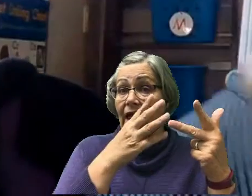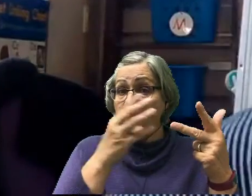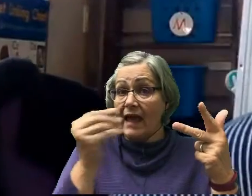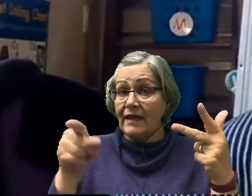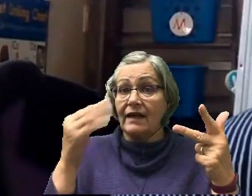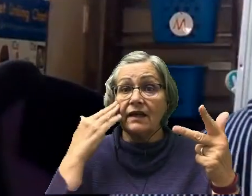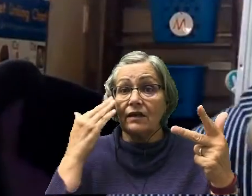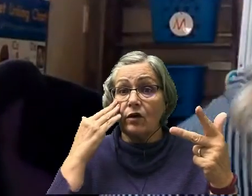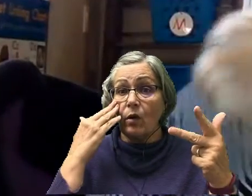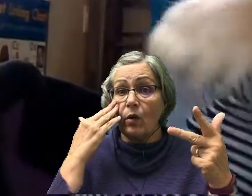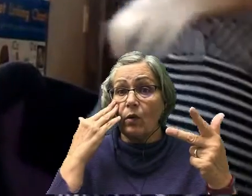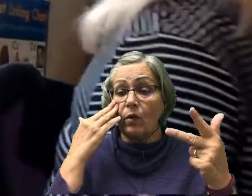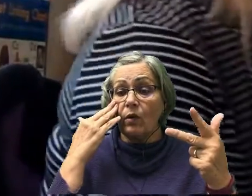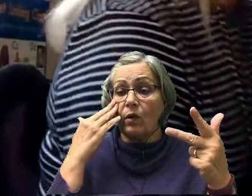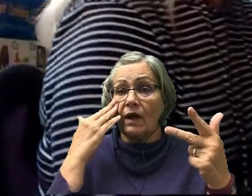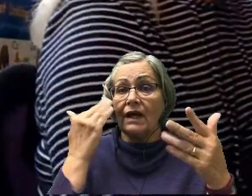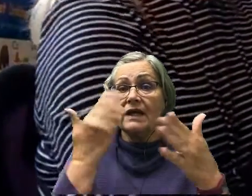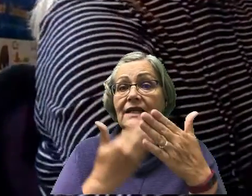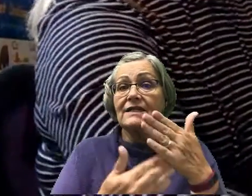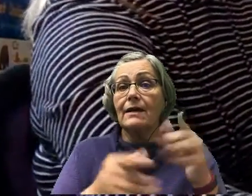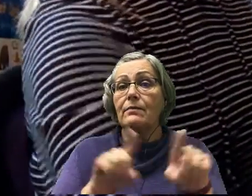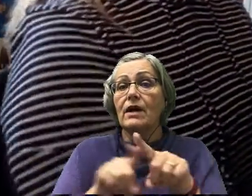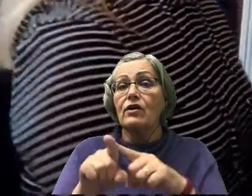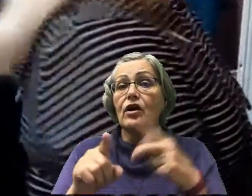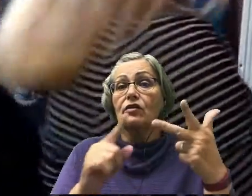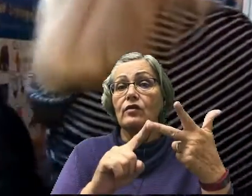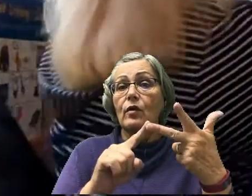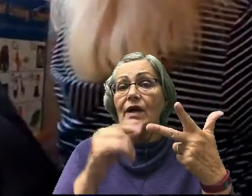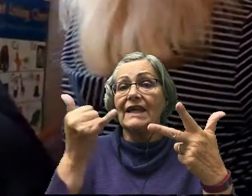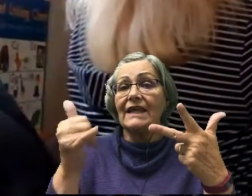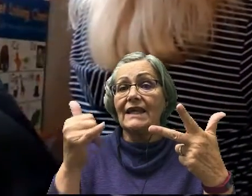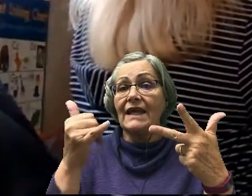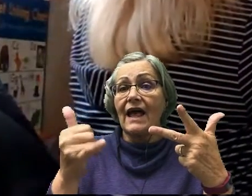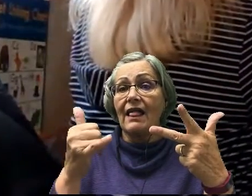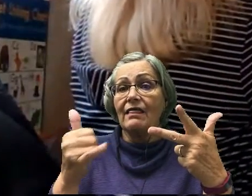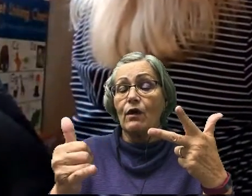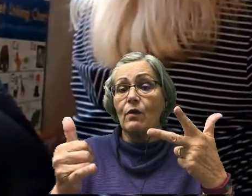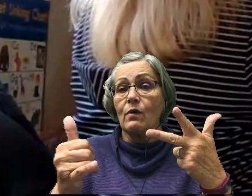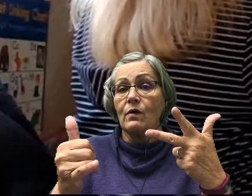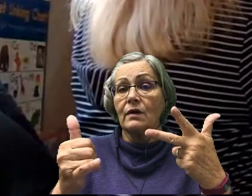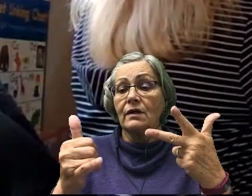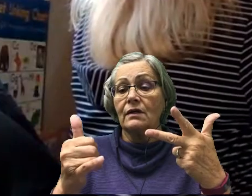And I know that some are also yellow.